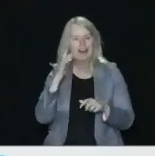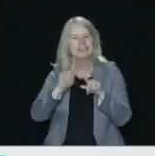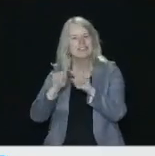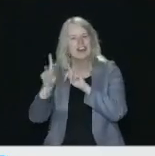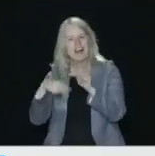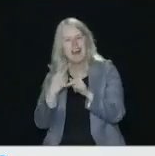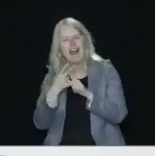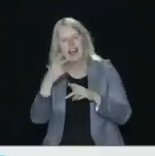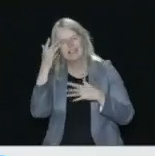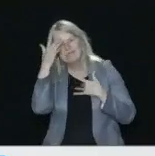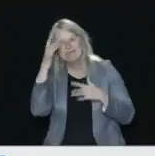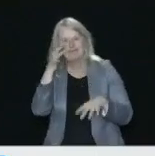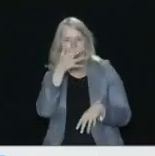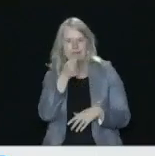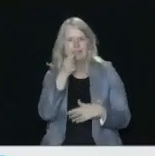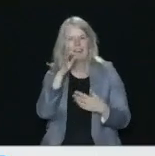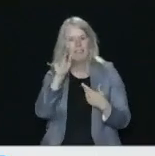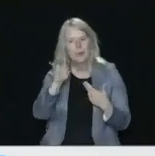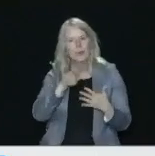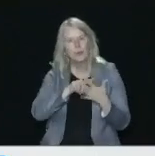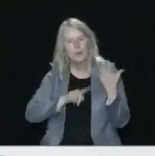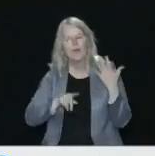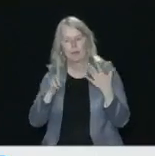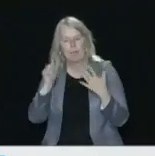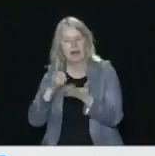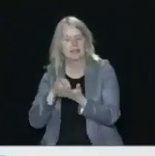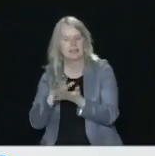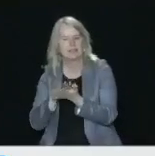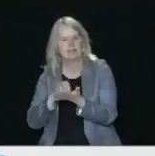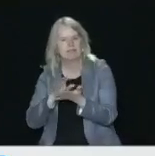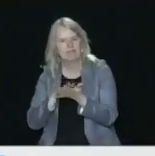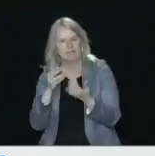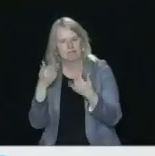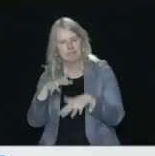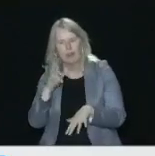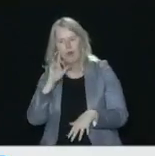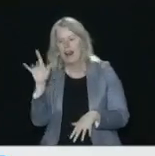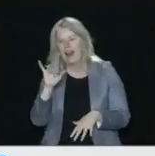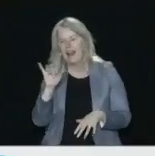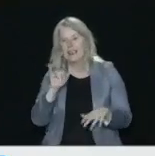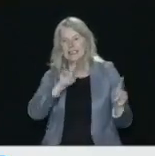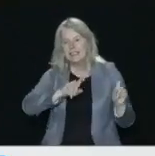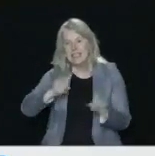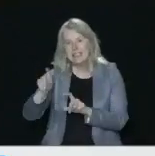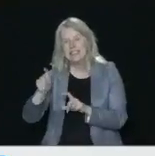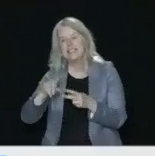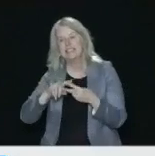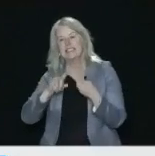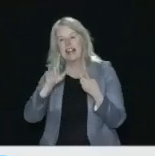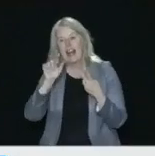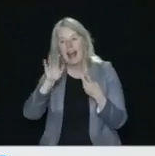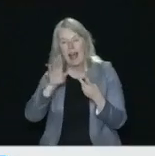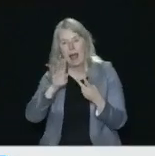you're obliged to wear a mask. But beyond that, of course, we all have a right to make our own decisions.